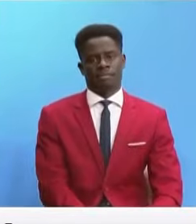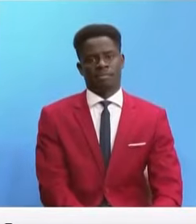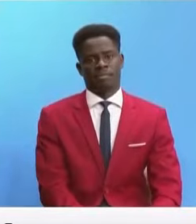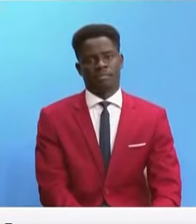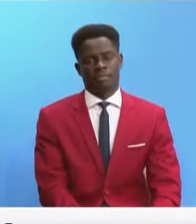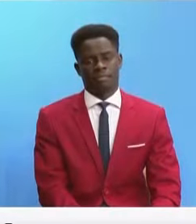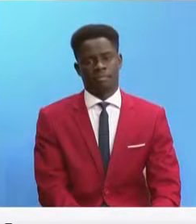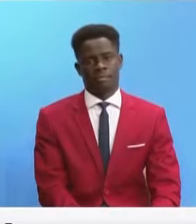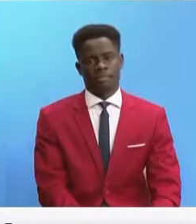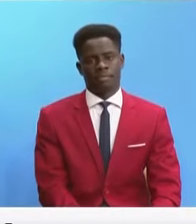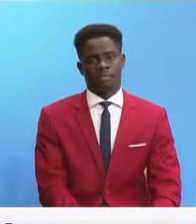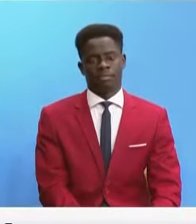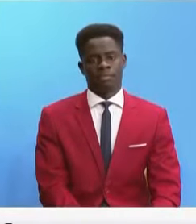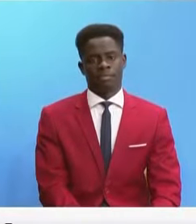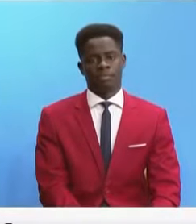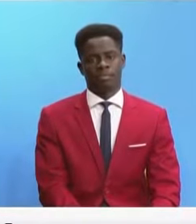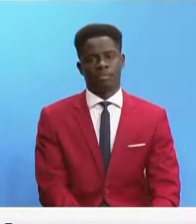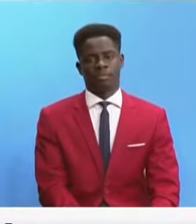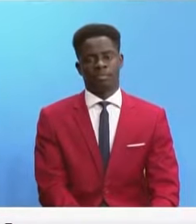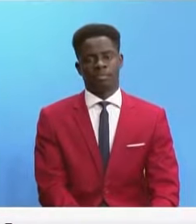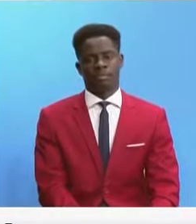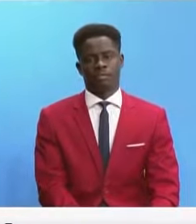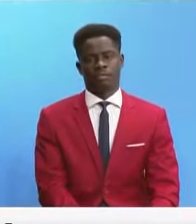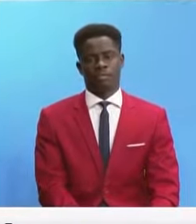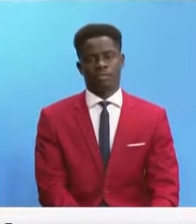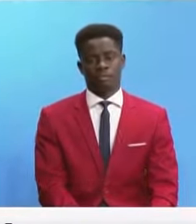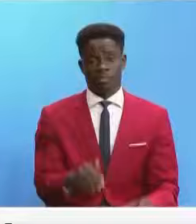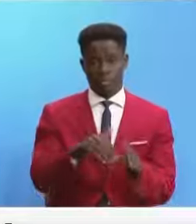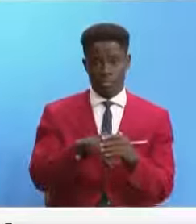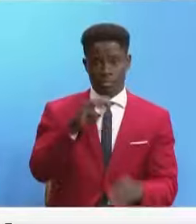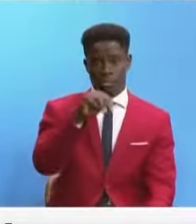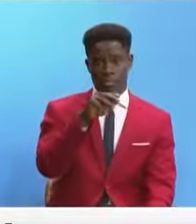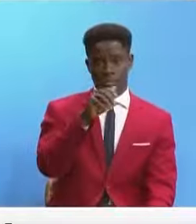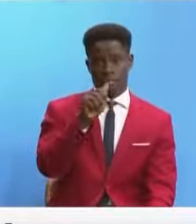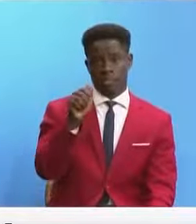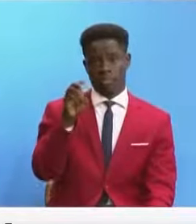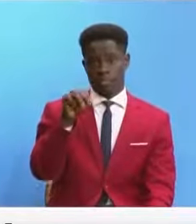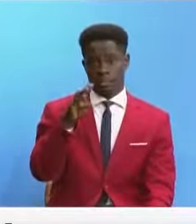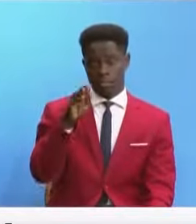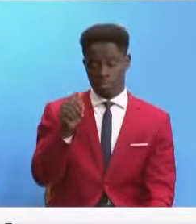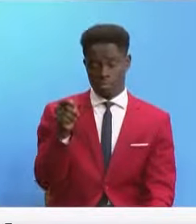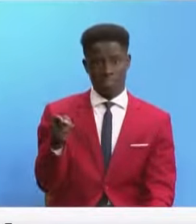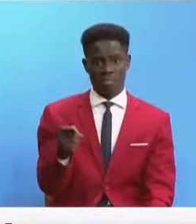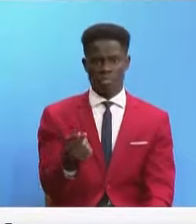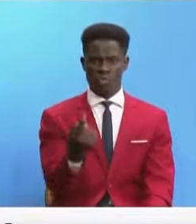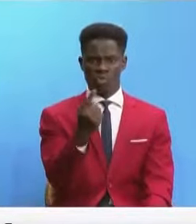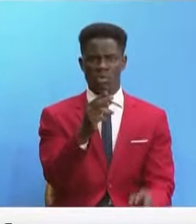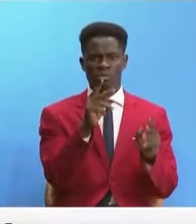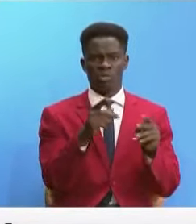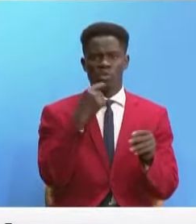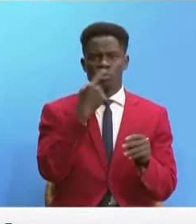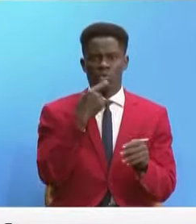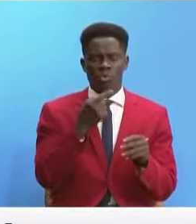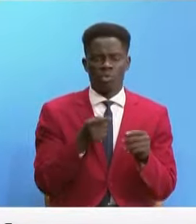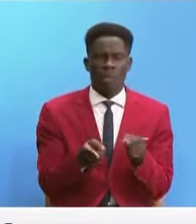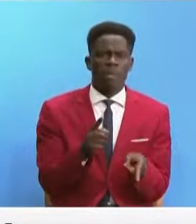the mother upon giving birth in Mamba Township of Sinazongwe District. The baby was rescued by a passerby in the bush around Chunga area and